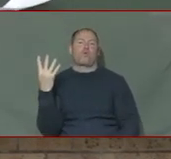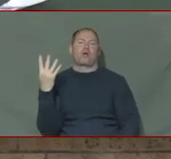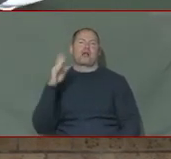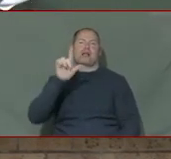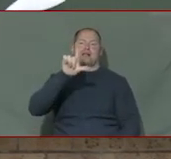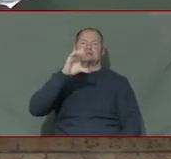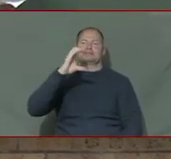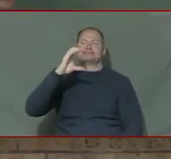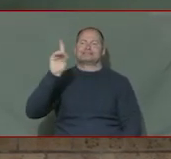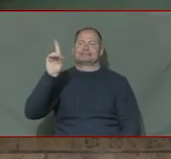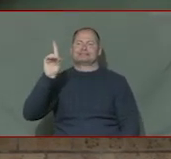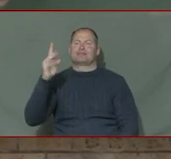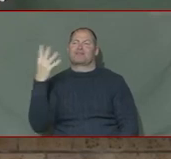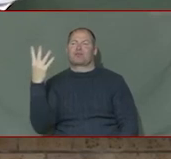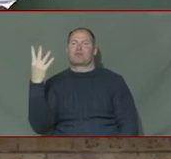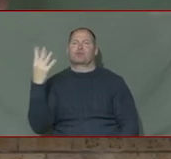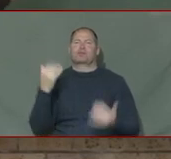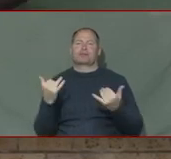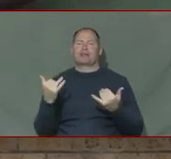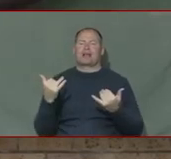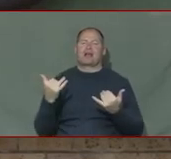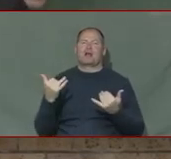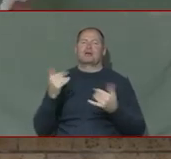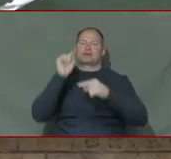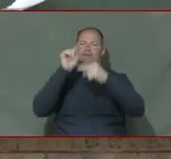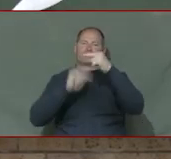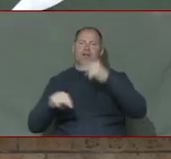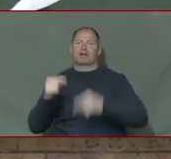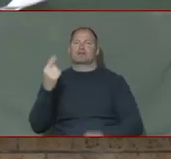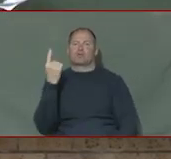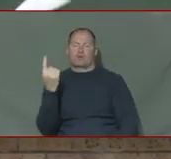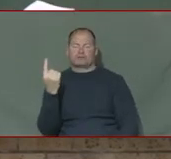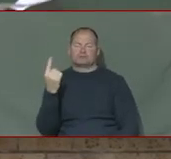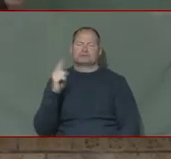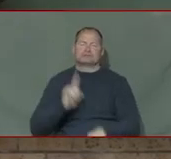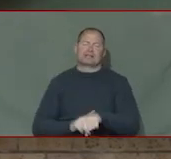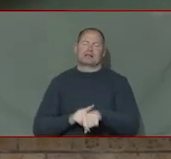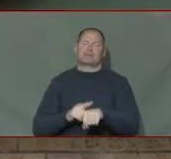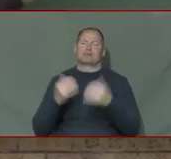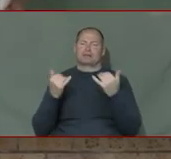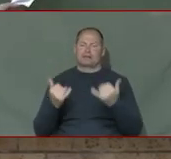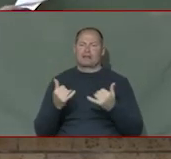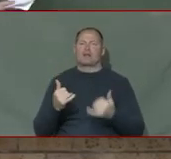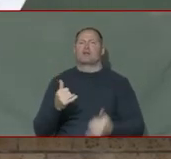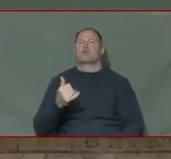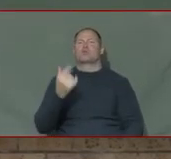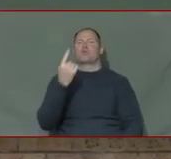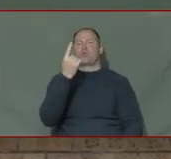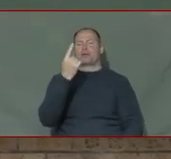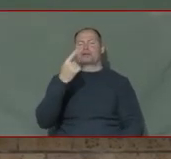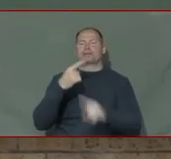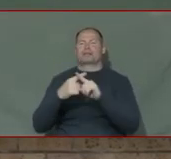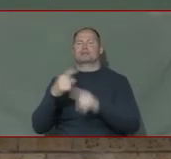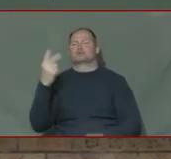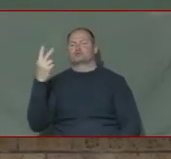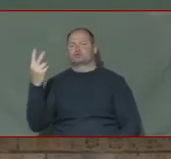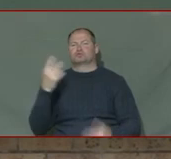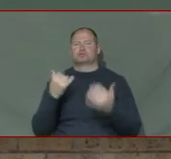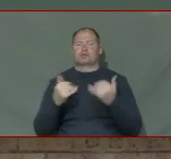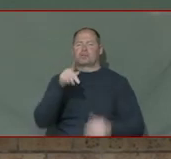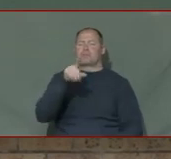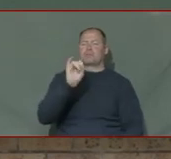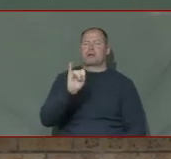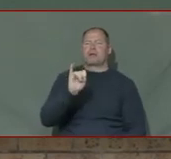divides into 4 once, times pi is pi. 2 goes into 4 twice, times 1 is 2. Pi minus 2 over